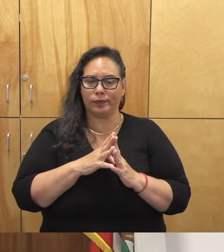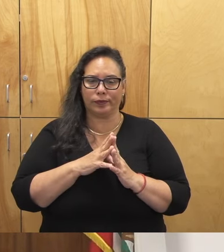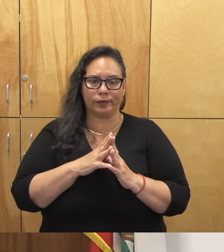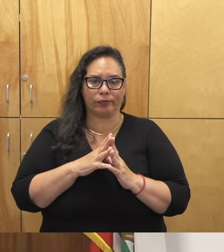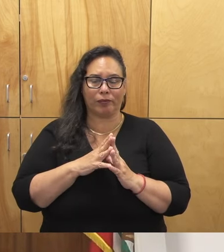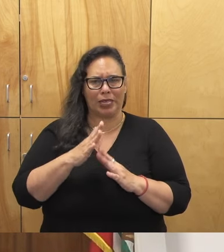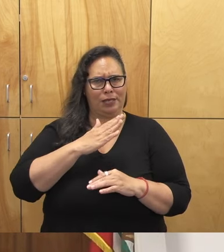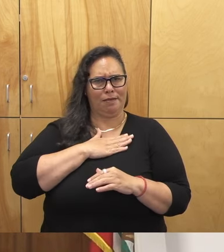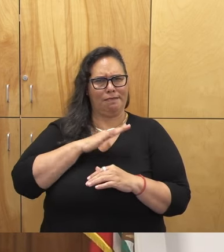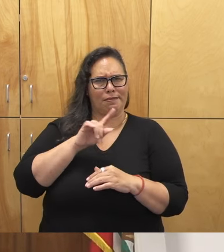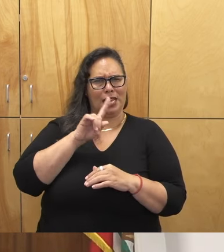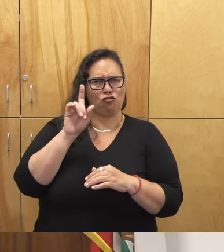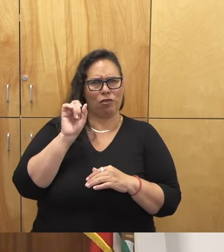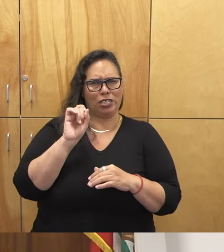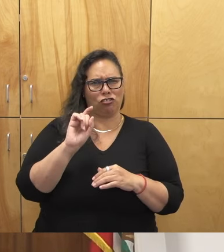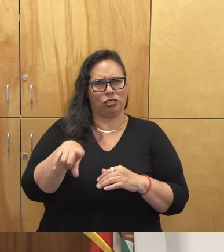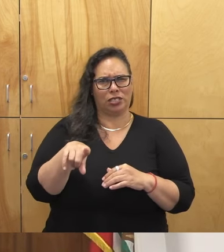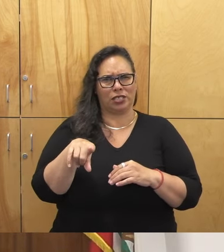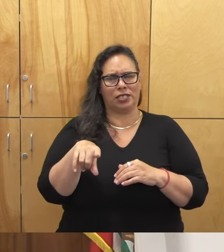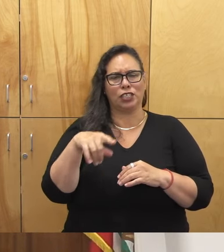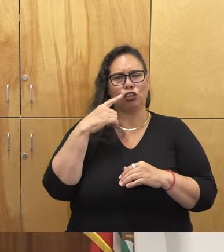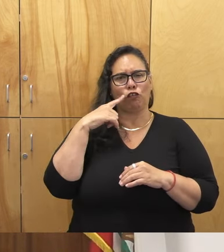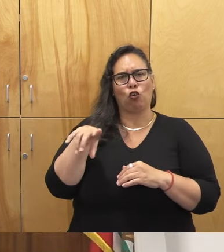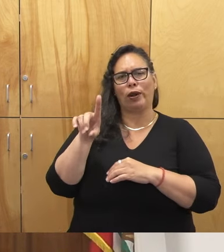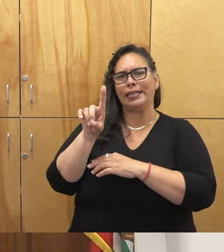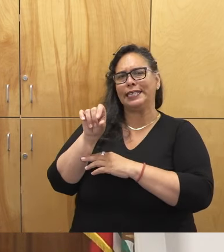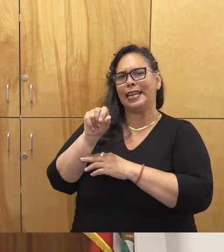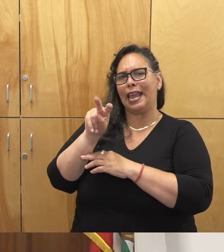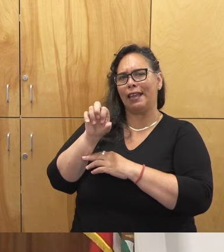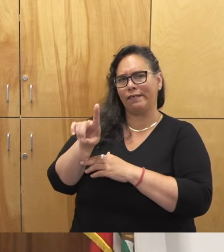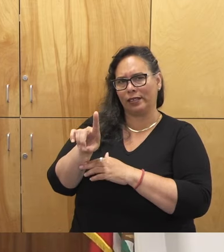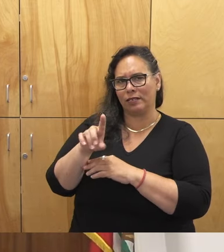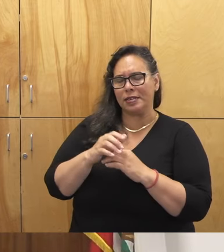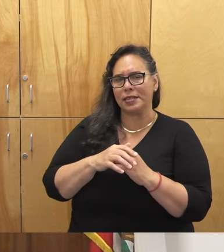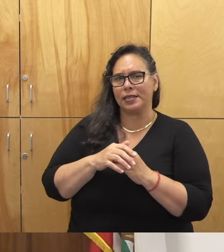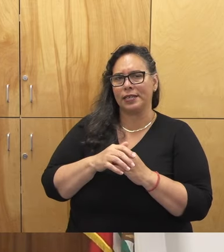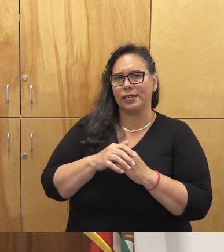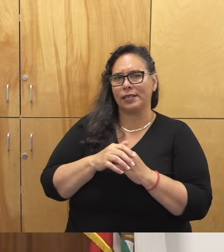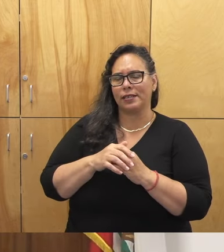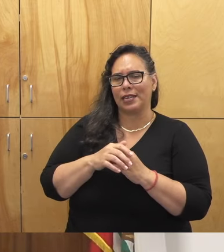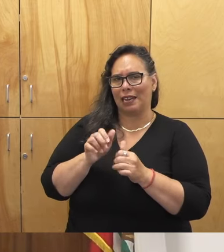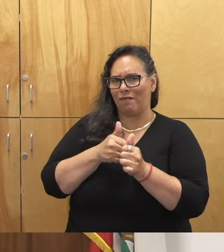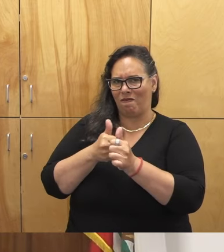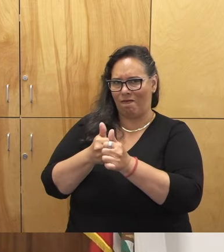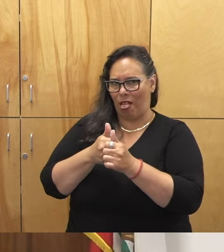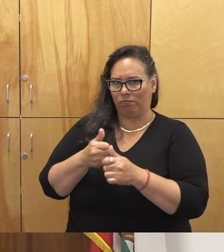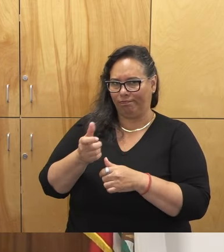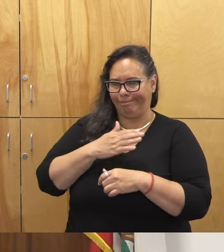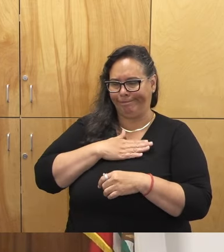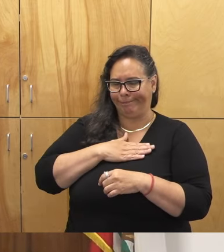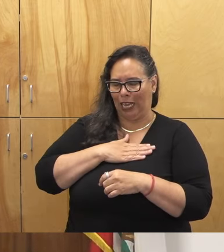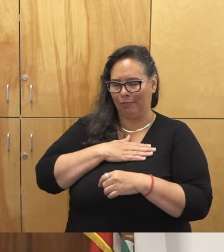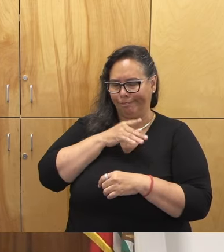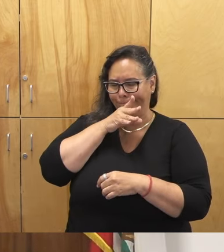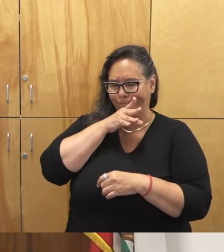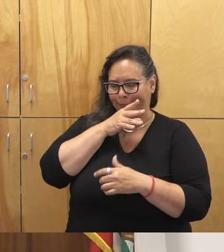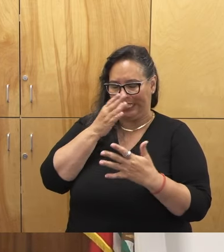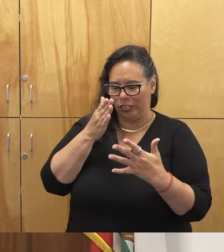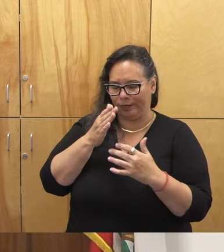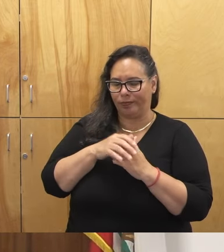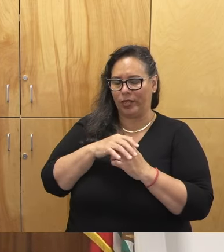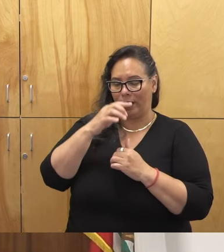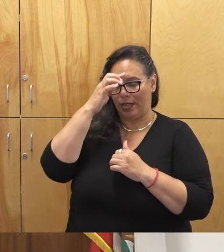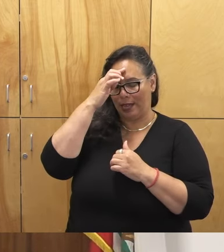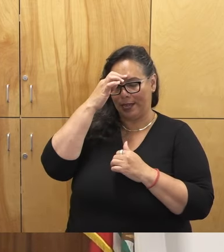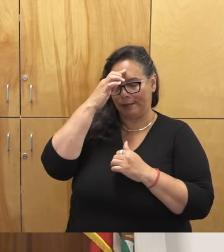So my question is going to be actually for David. So, and follow me here. So one of the things that I spoke about